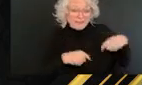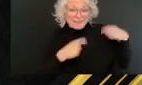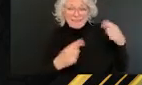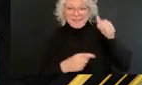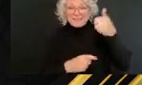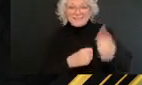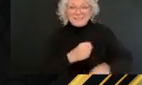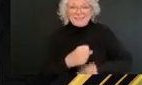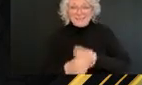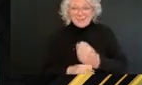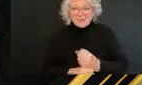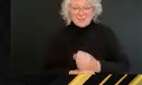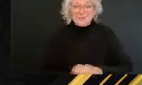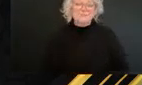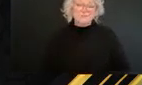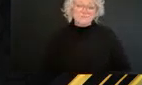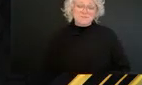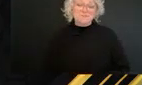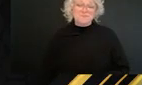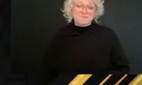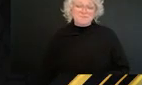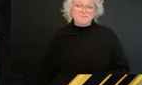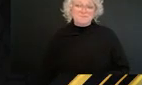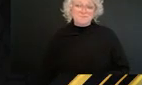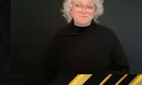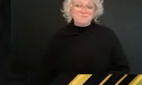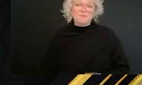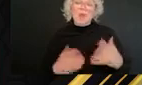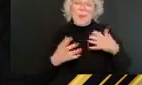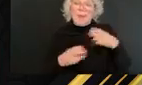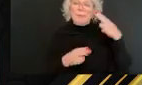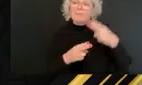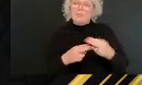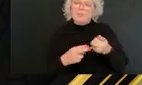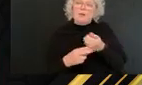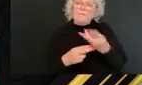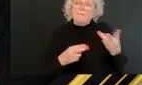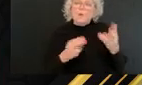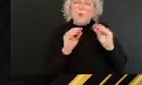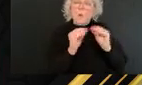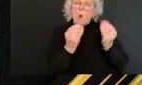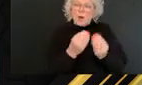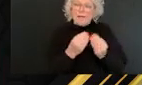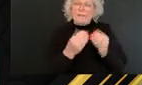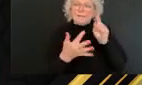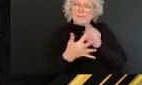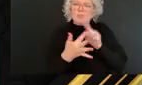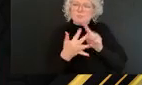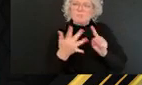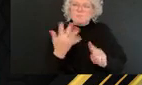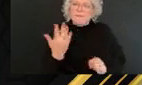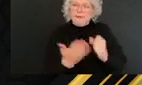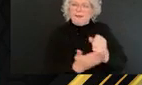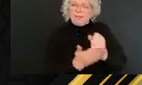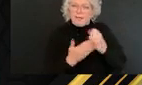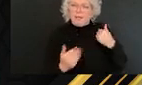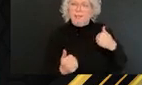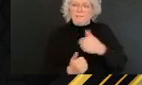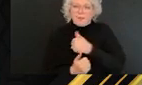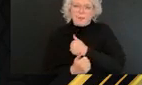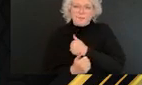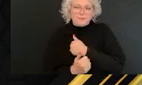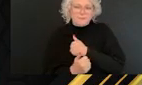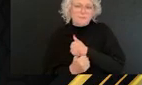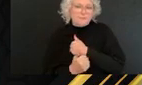decade. And I would just like to mention a few of the organizations that have been so critical